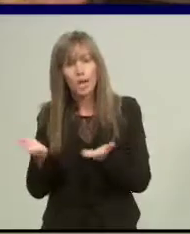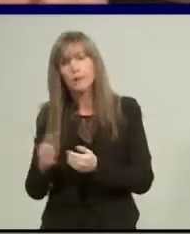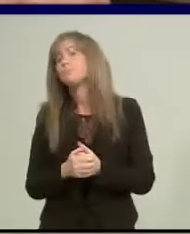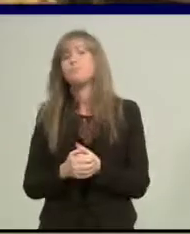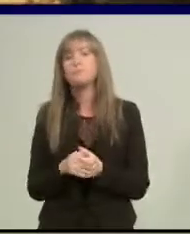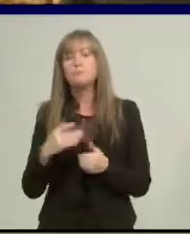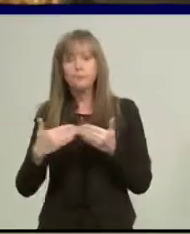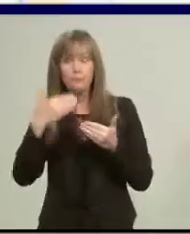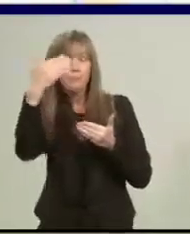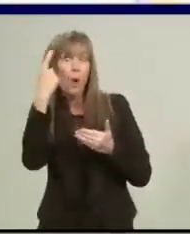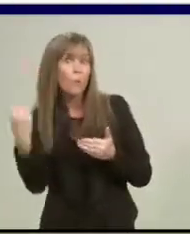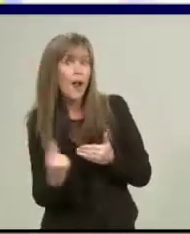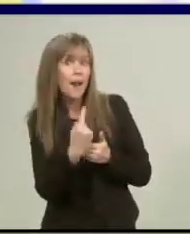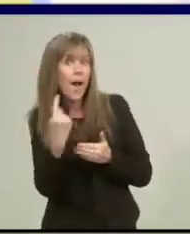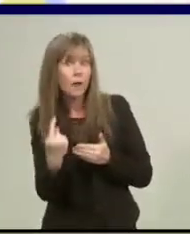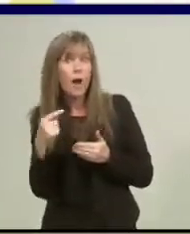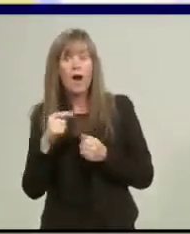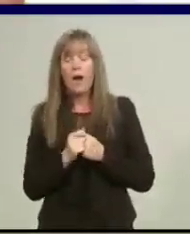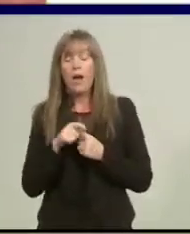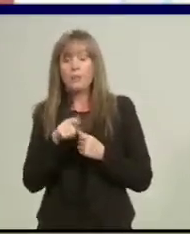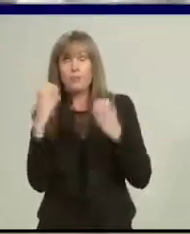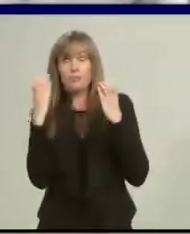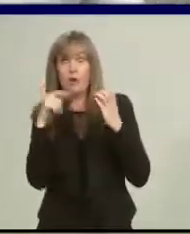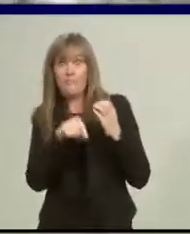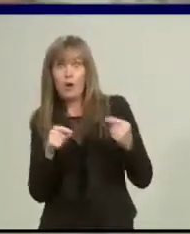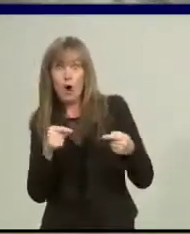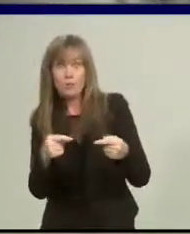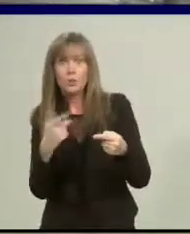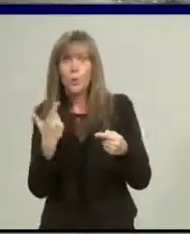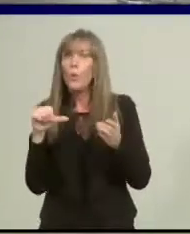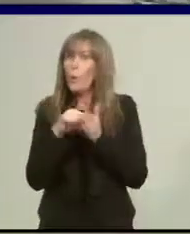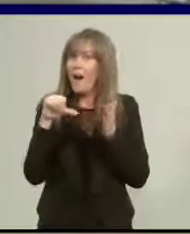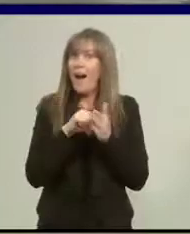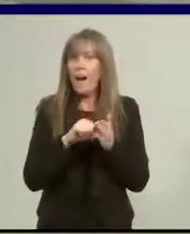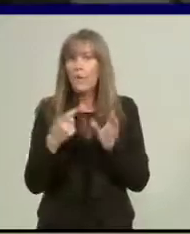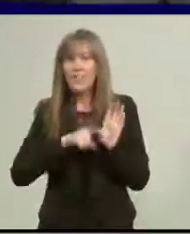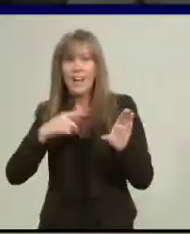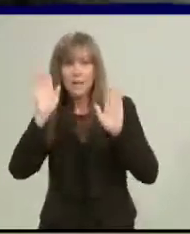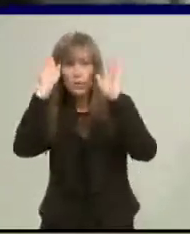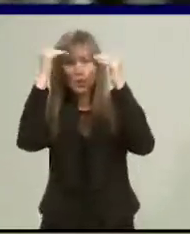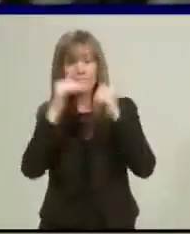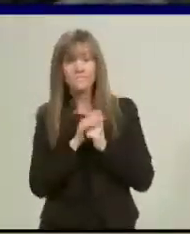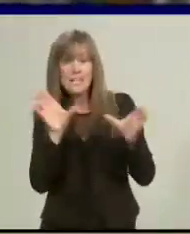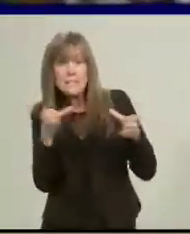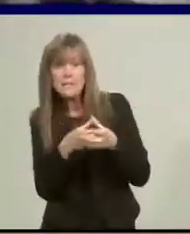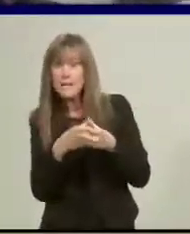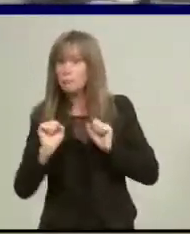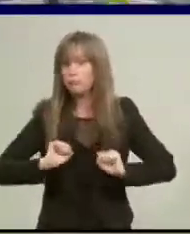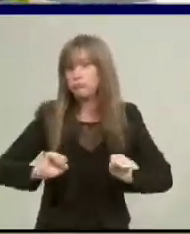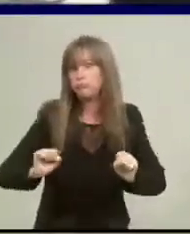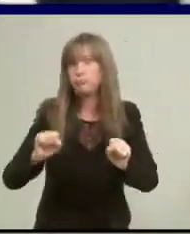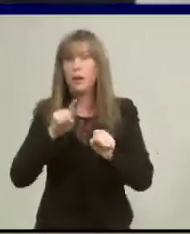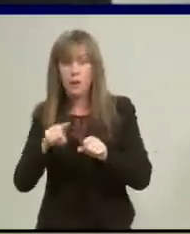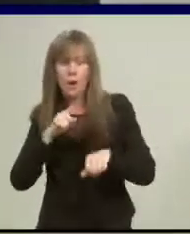forward an hour, and the pressure of the competition is taking its toll on these young chefs. The teams are flat out, the clock is